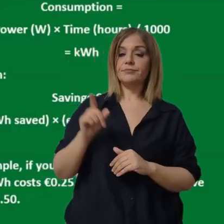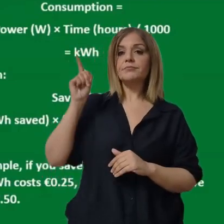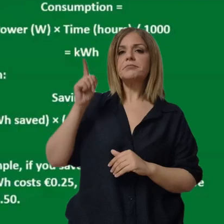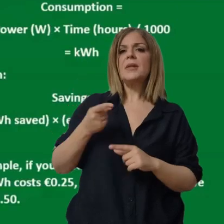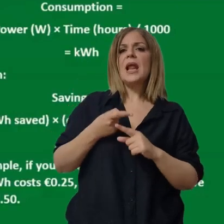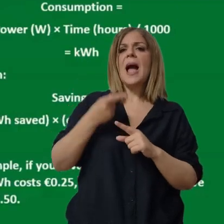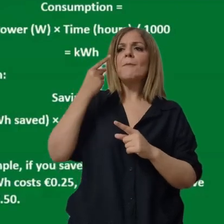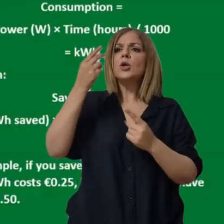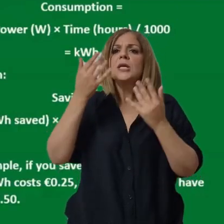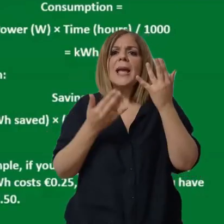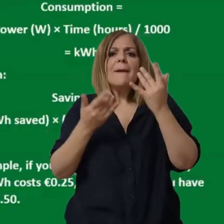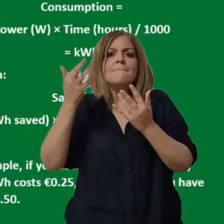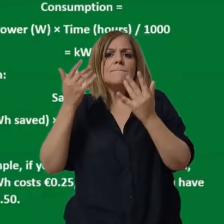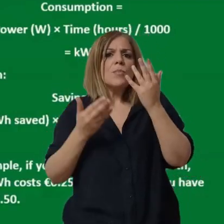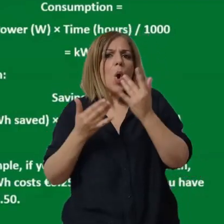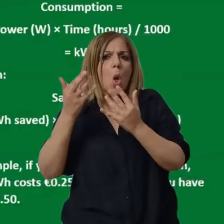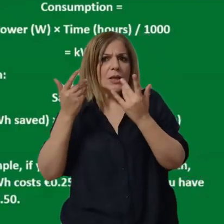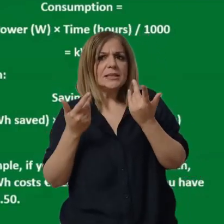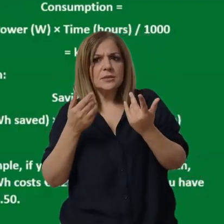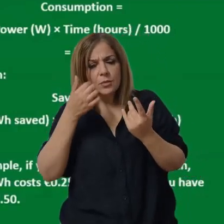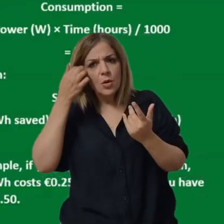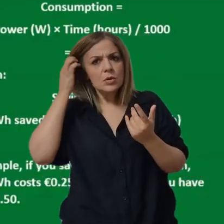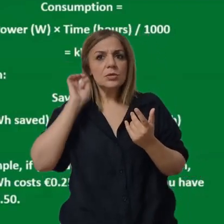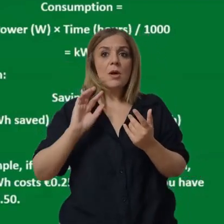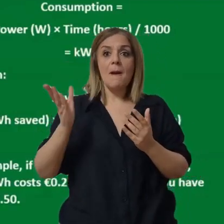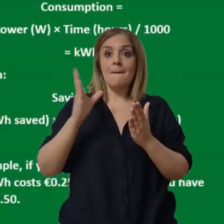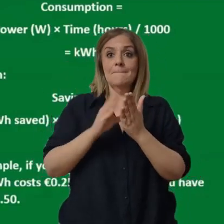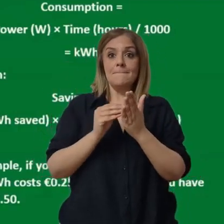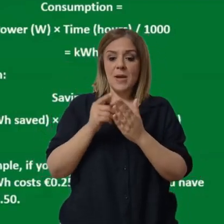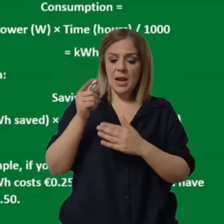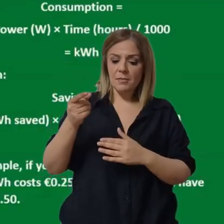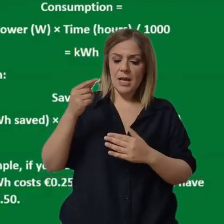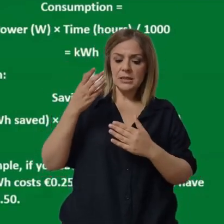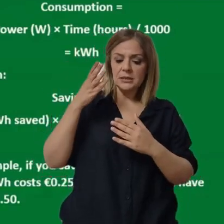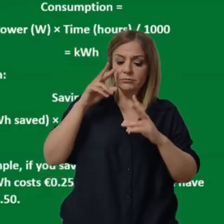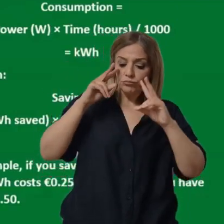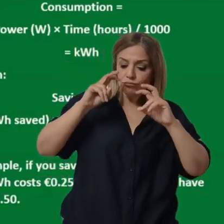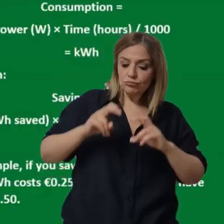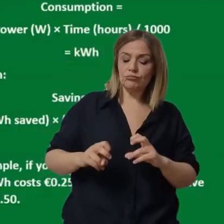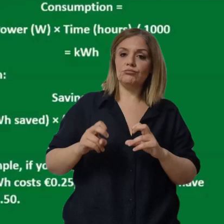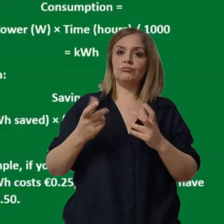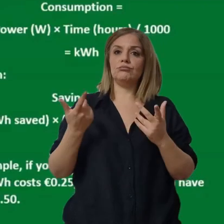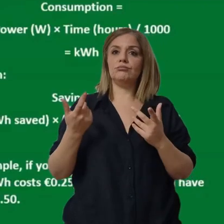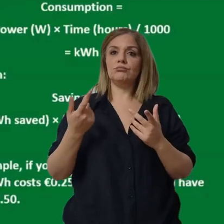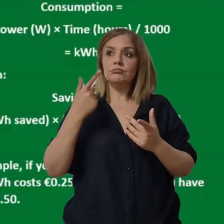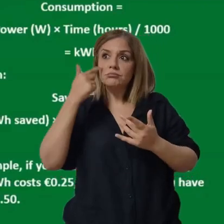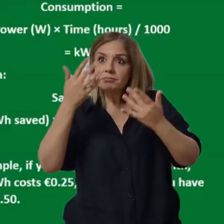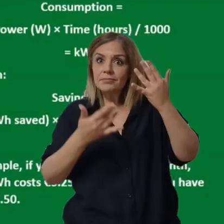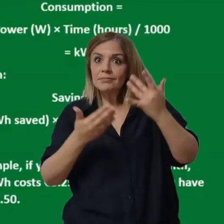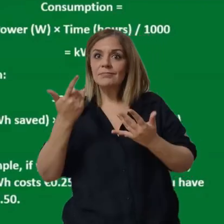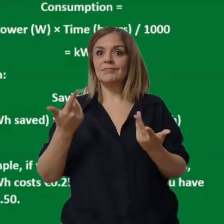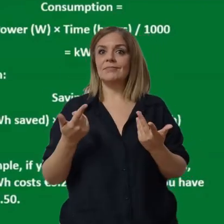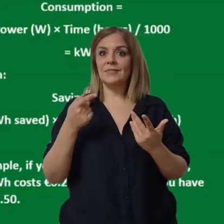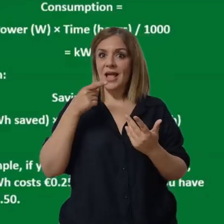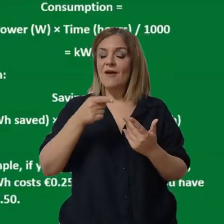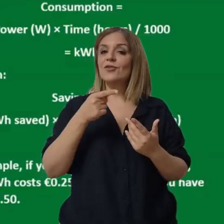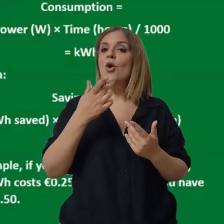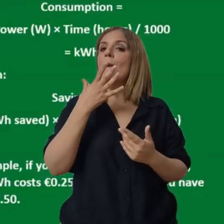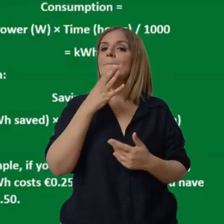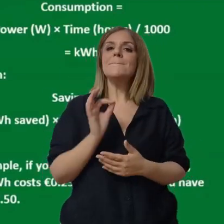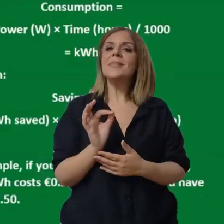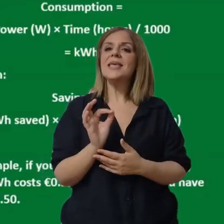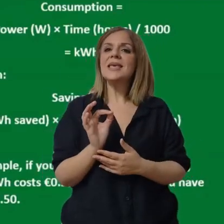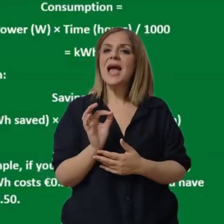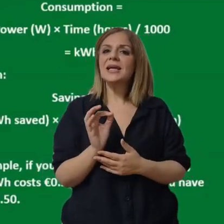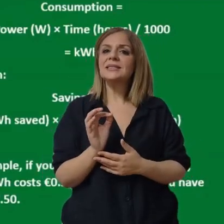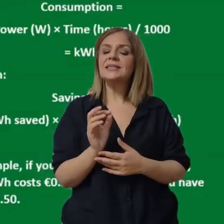simple calculation when you make it and when you check it. So this allows you